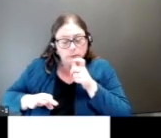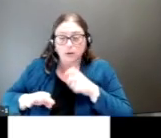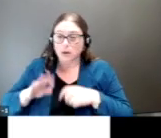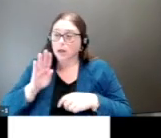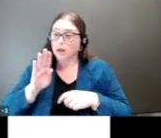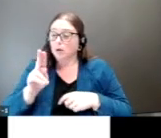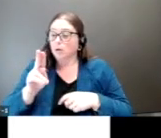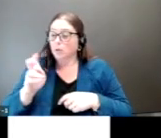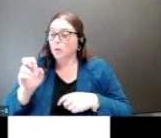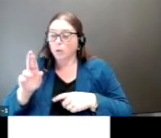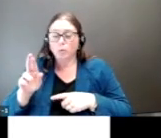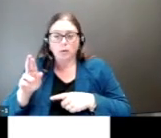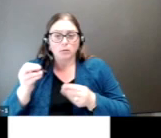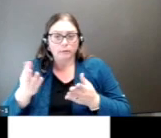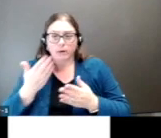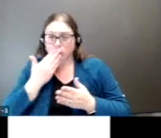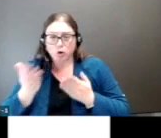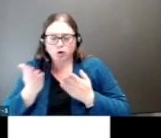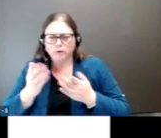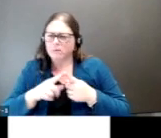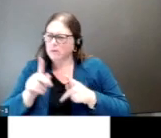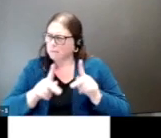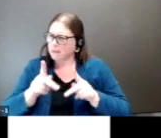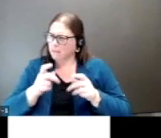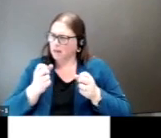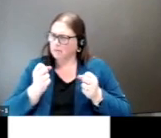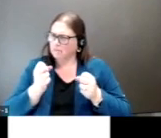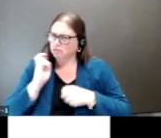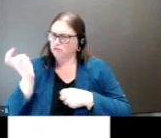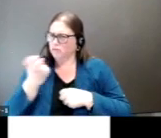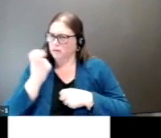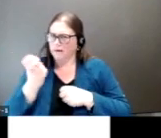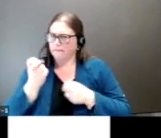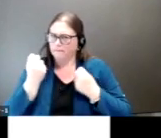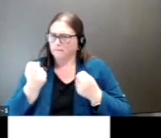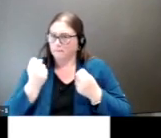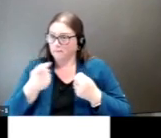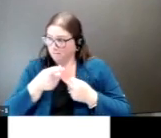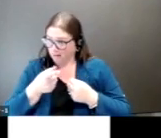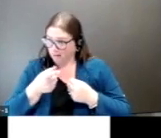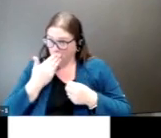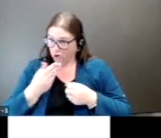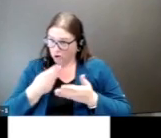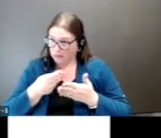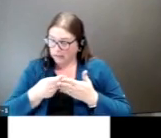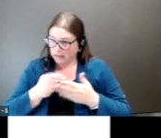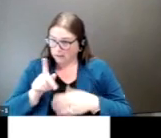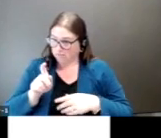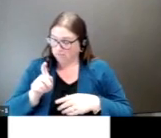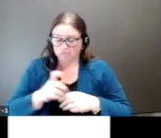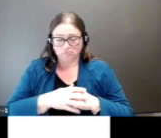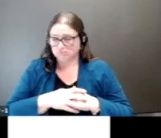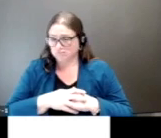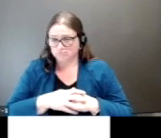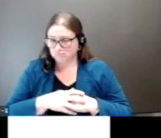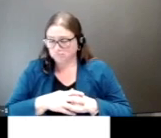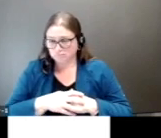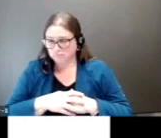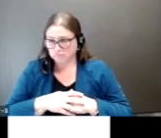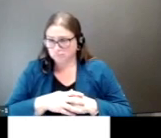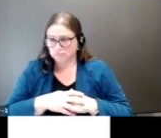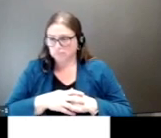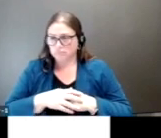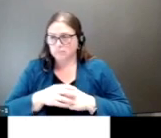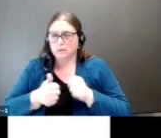the workers, the people driving the cars aren't getting the big bucks. That's being concentrated at the top,